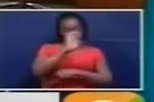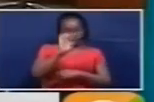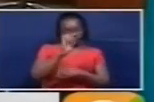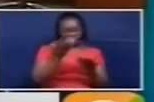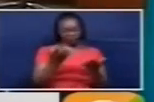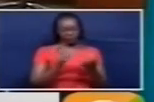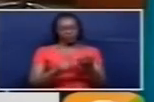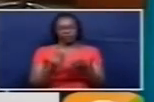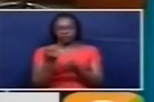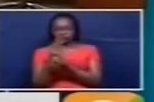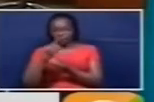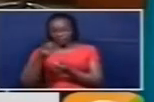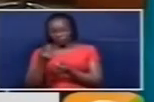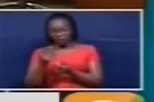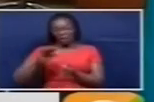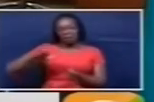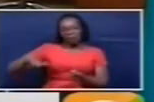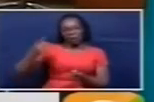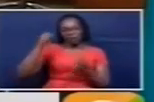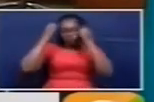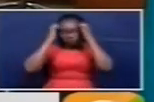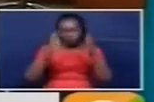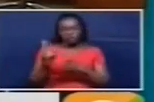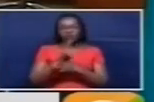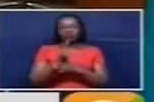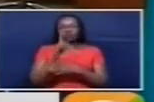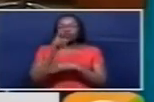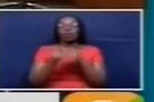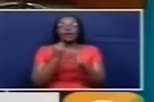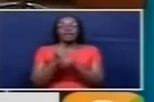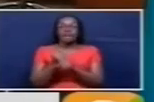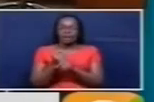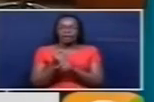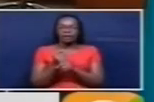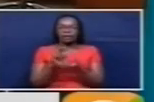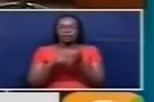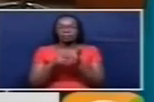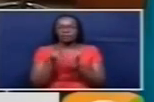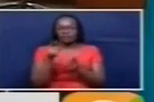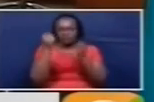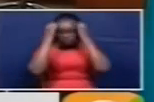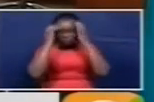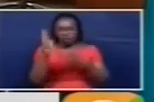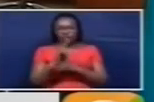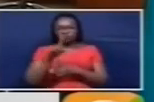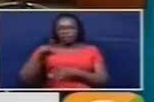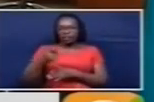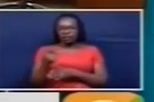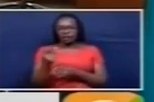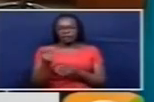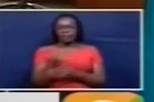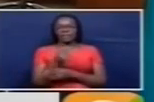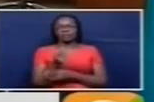is the only amount remaining for this student to spend in a whole year, which means that a student is supposed to spend 1,000 shillings per month. Mm-hmm.